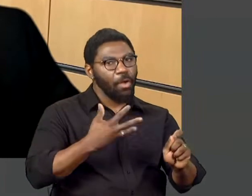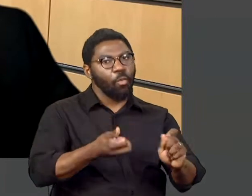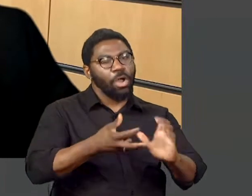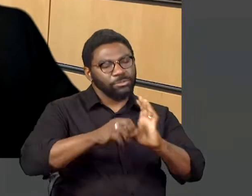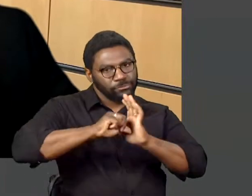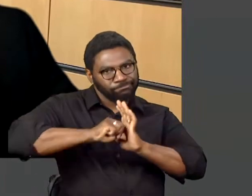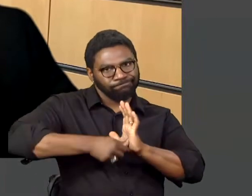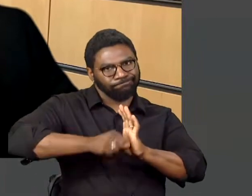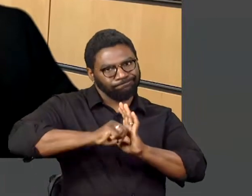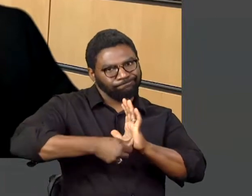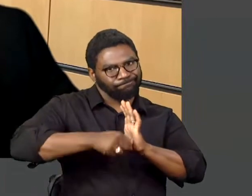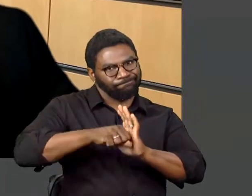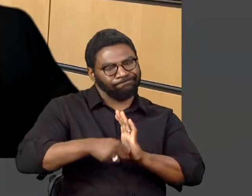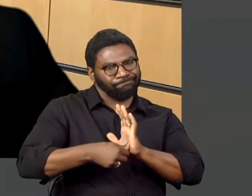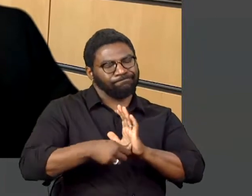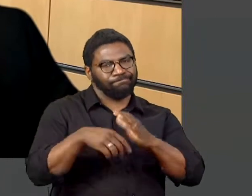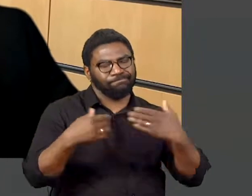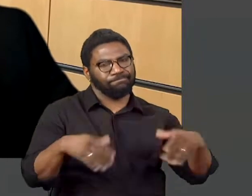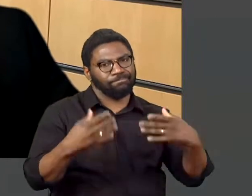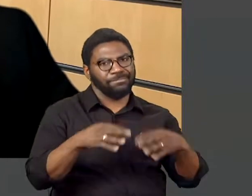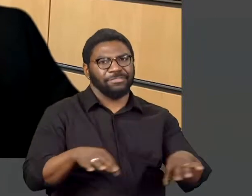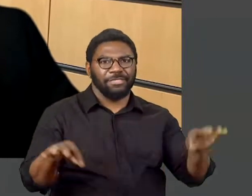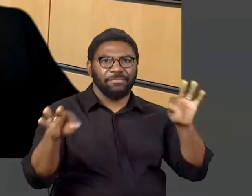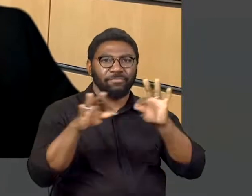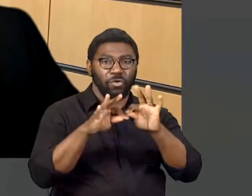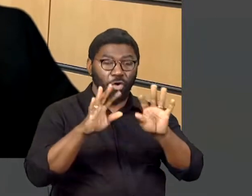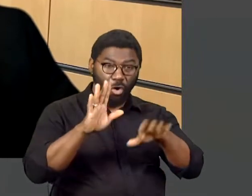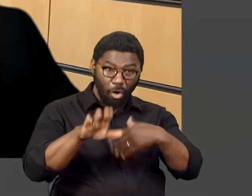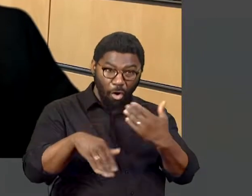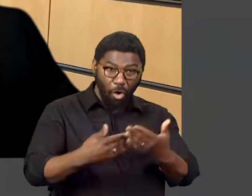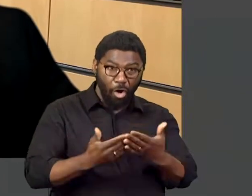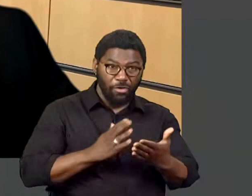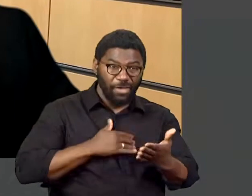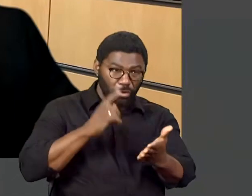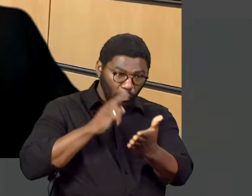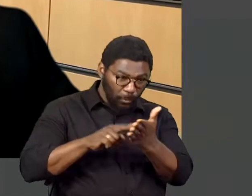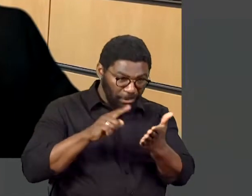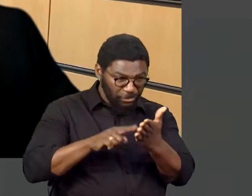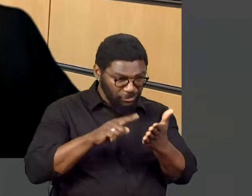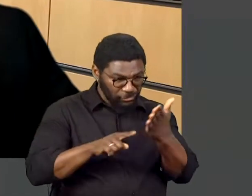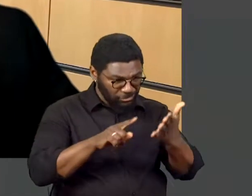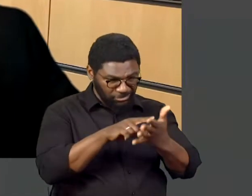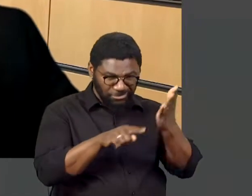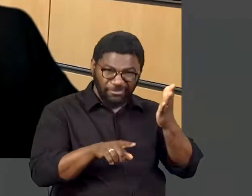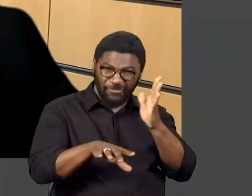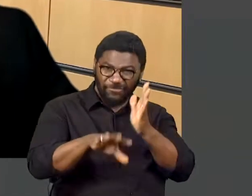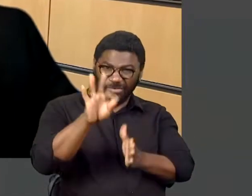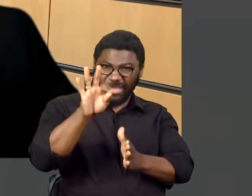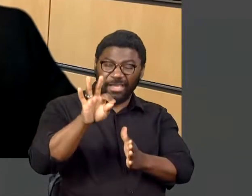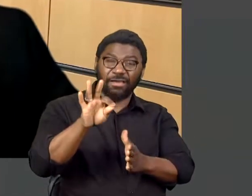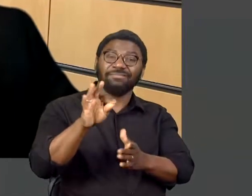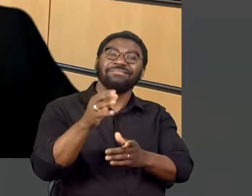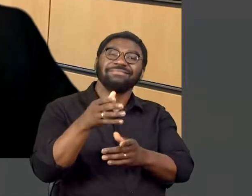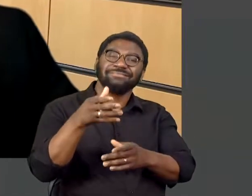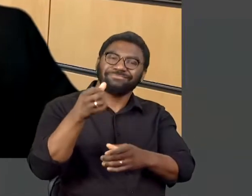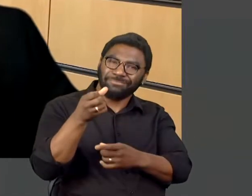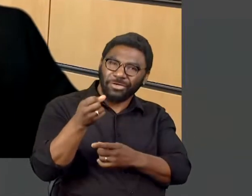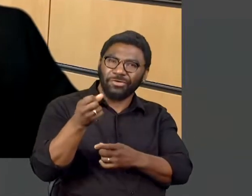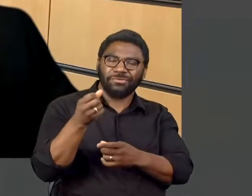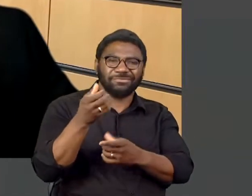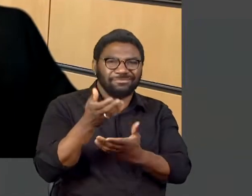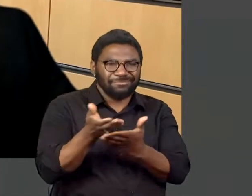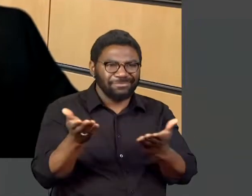that based on all the evidence that we have now, the commercial pasteurized milk supply is safe. Many of